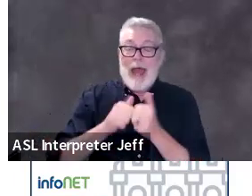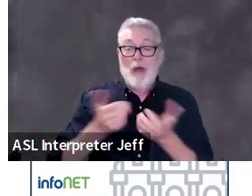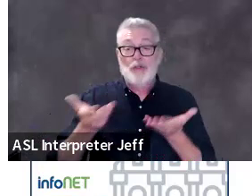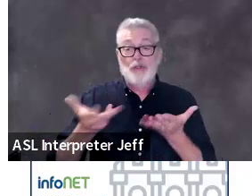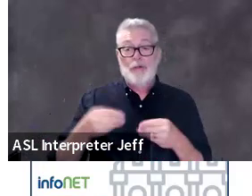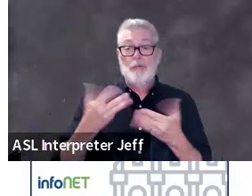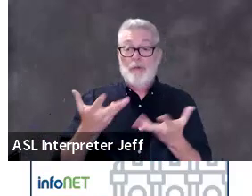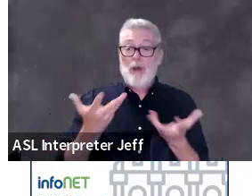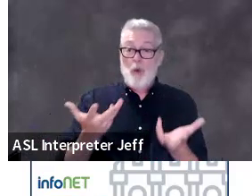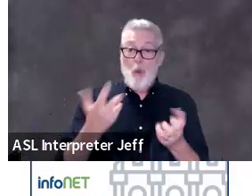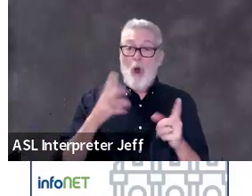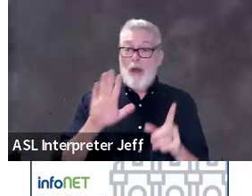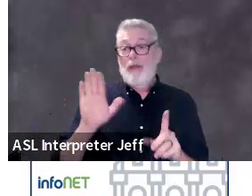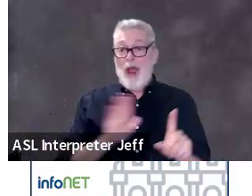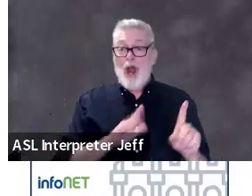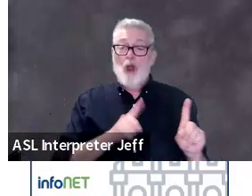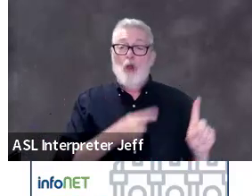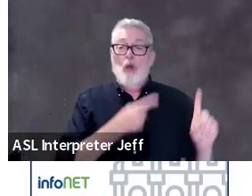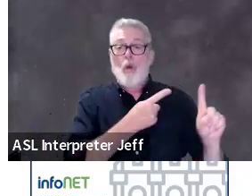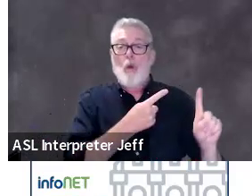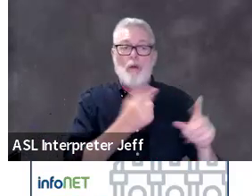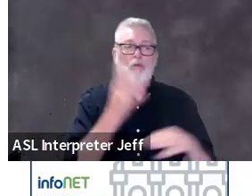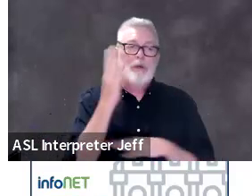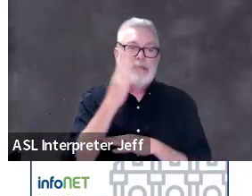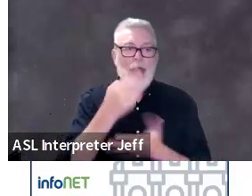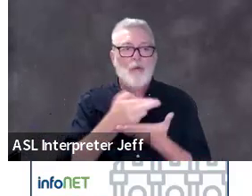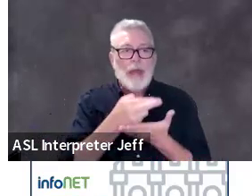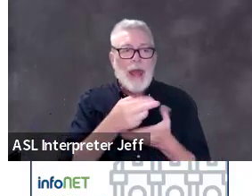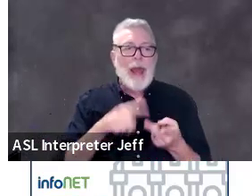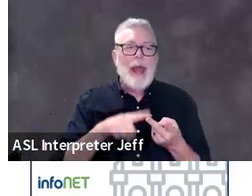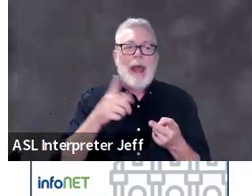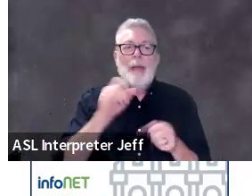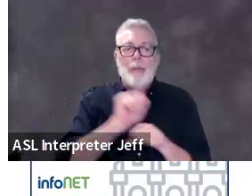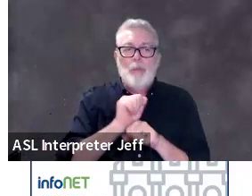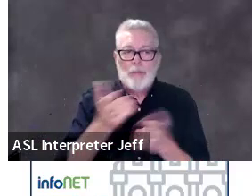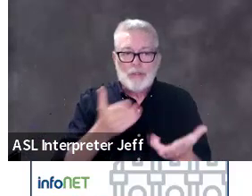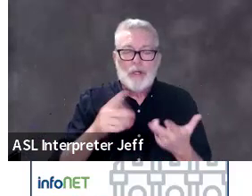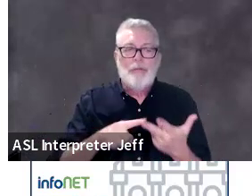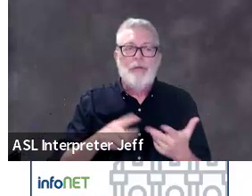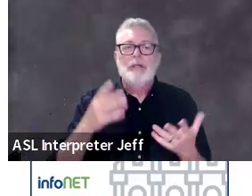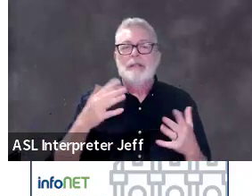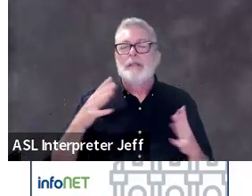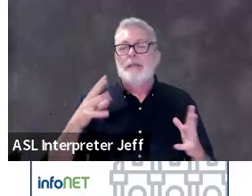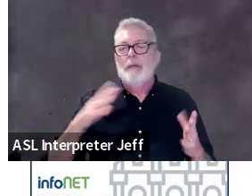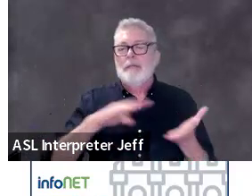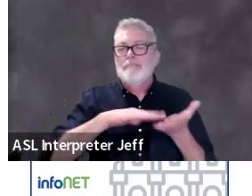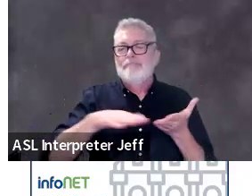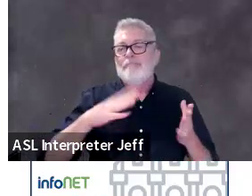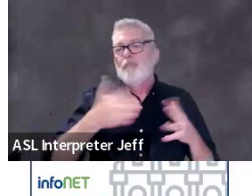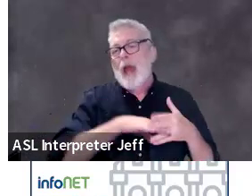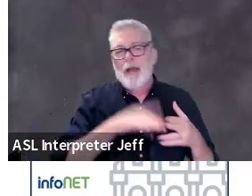wanted, and that would be day habilitation, employment services, respite, and